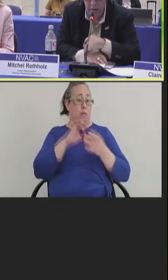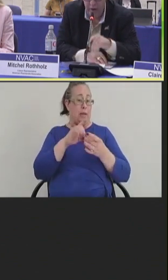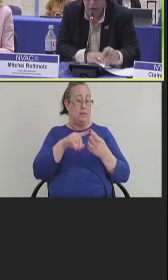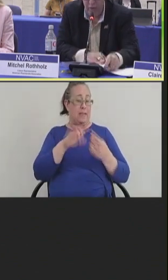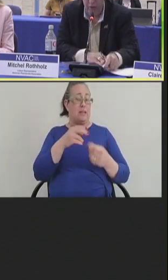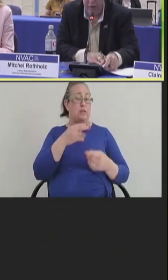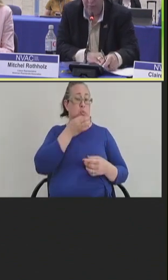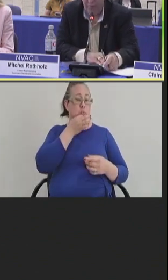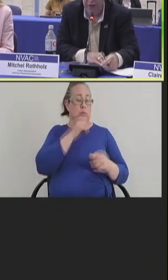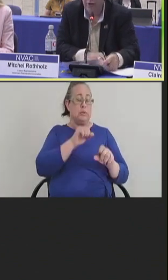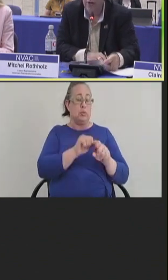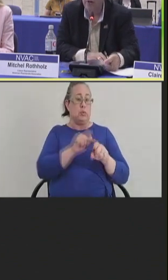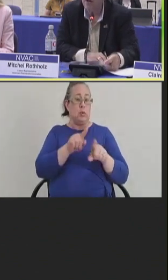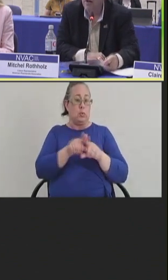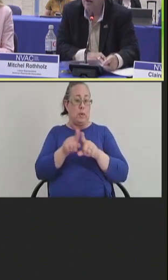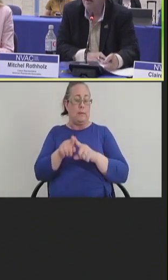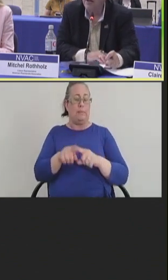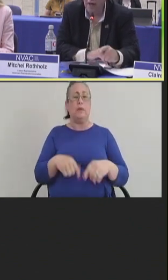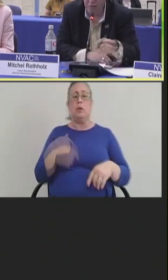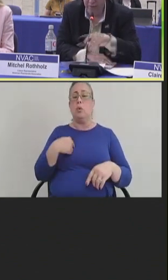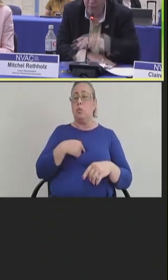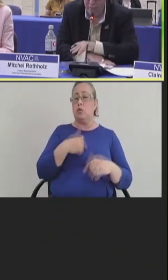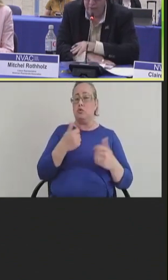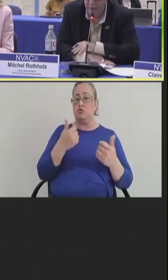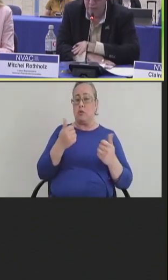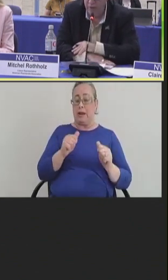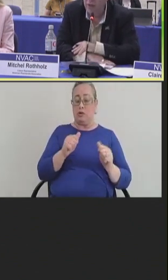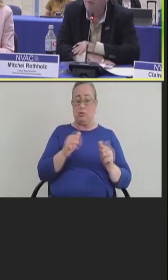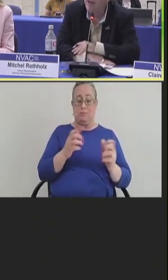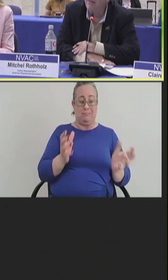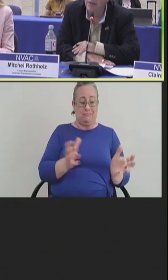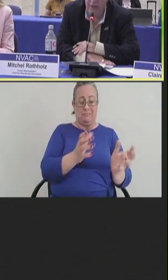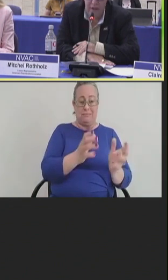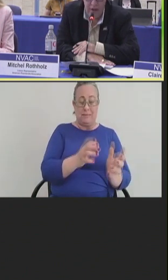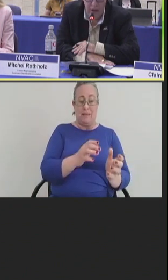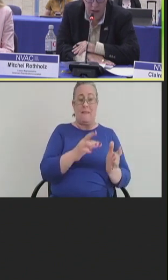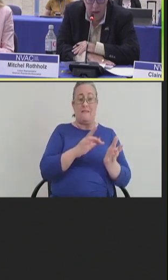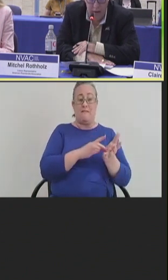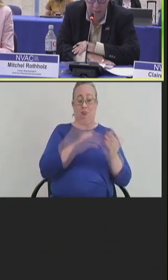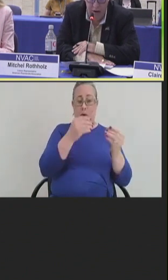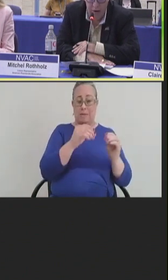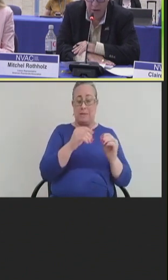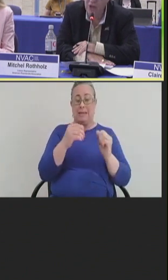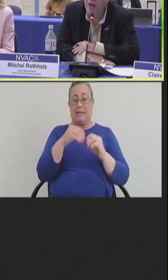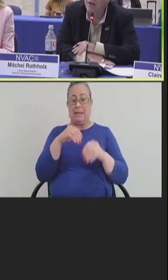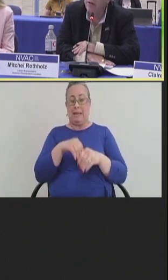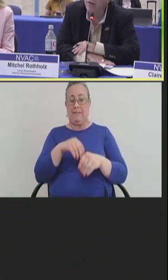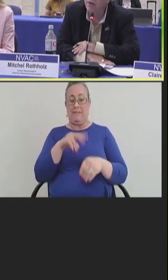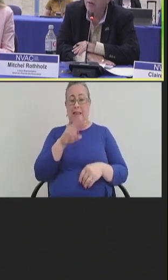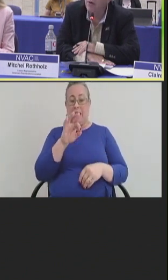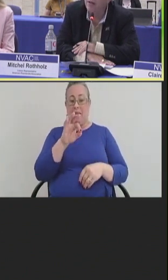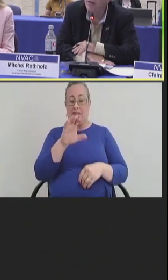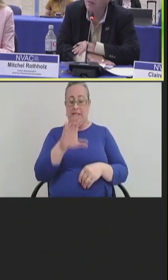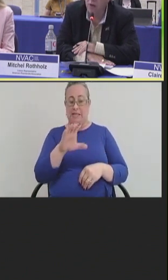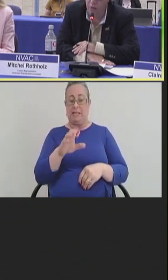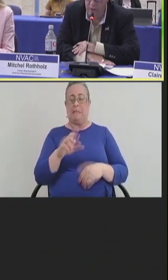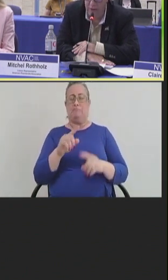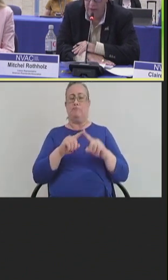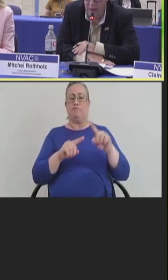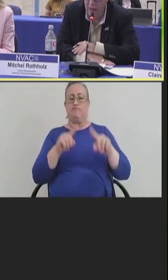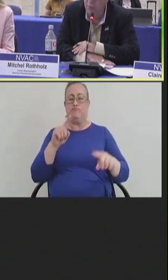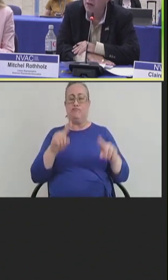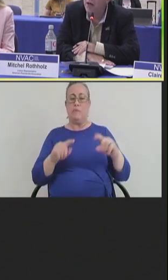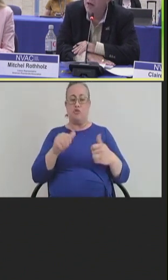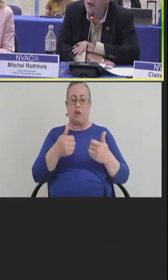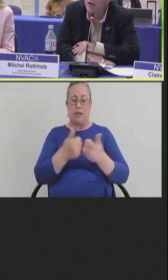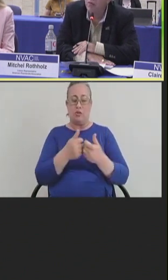working across the profession on the engagement of pharmacy within the VFC and barriers and challenges to be addressed to increase